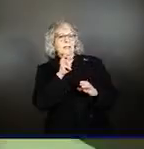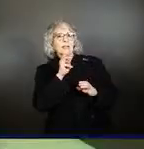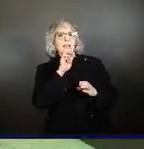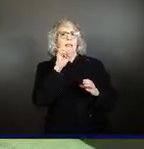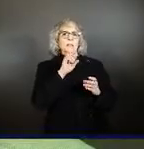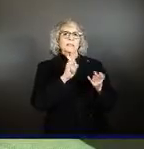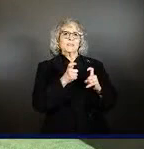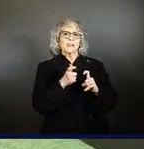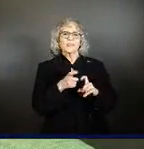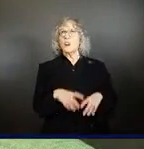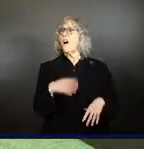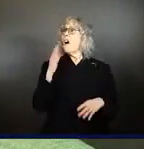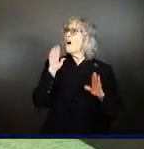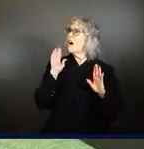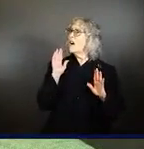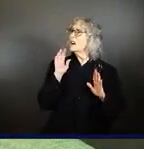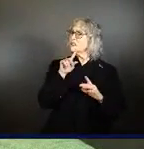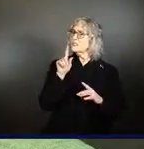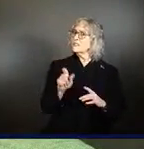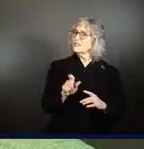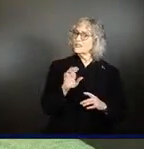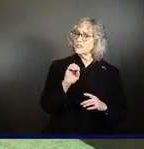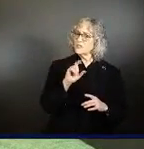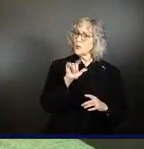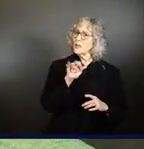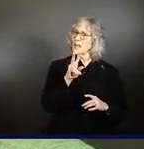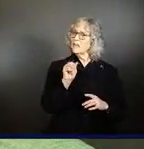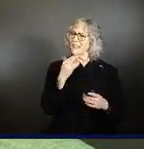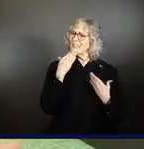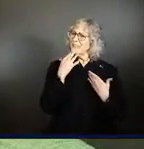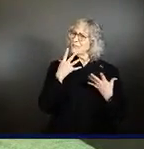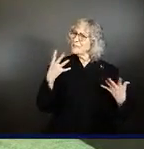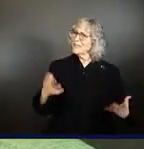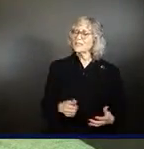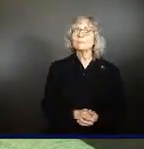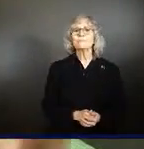question, Olivia. Thank you very much. Well, the reality is that